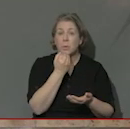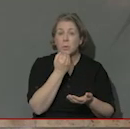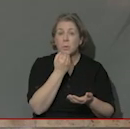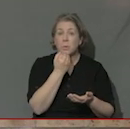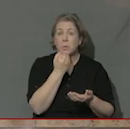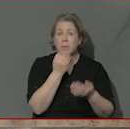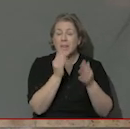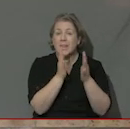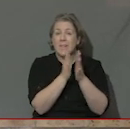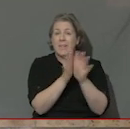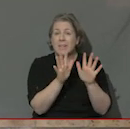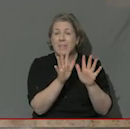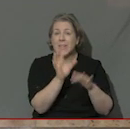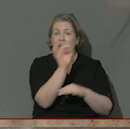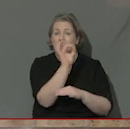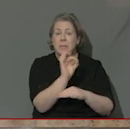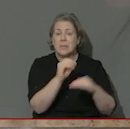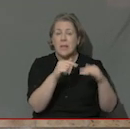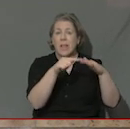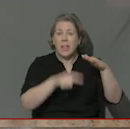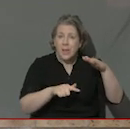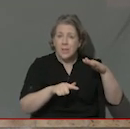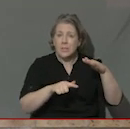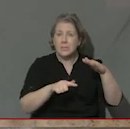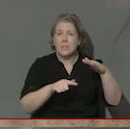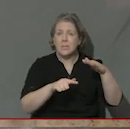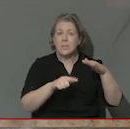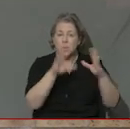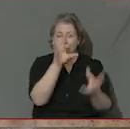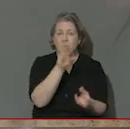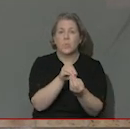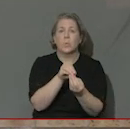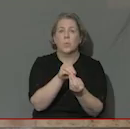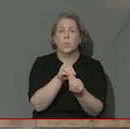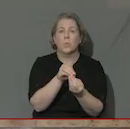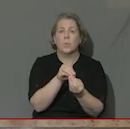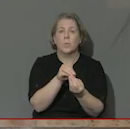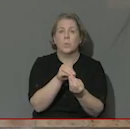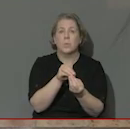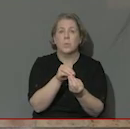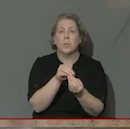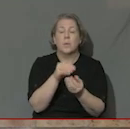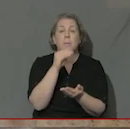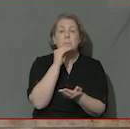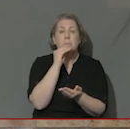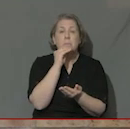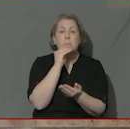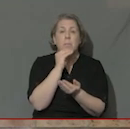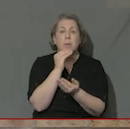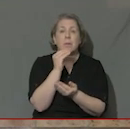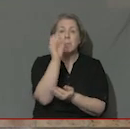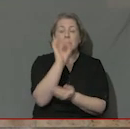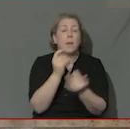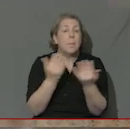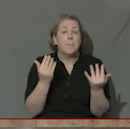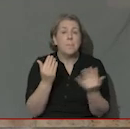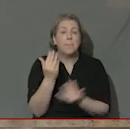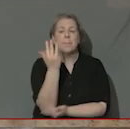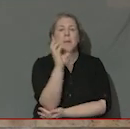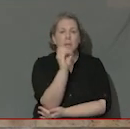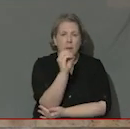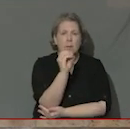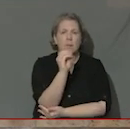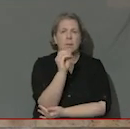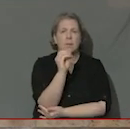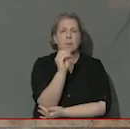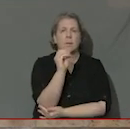10% less than the cost price. Am I right? So we sold that at 90% of the